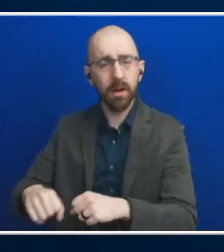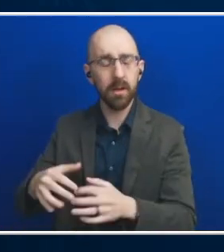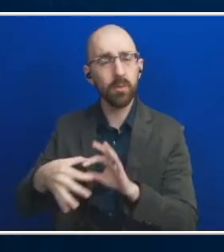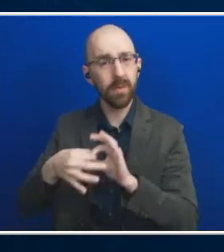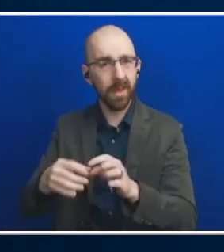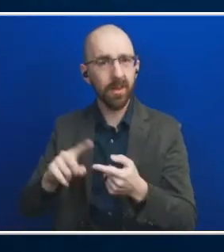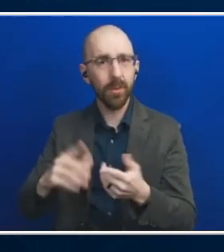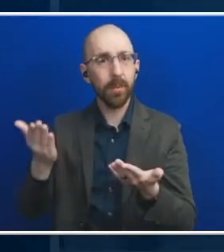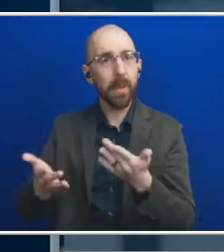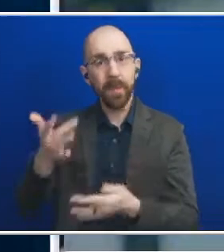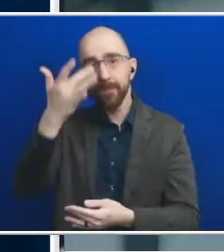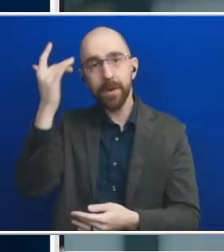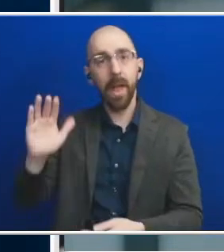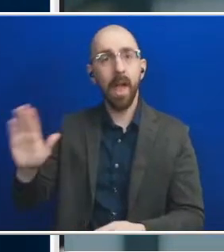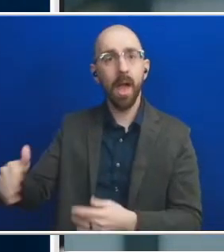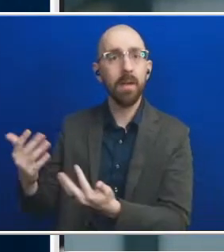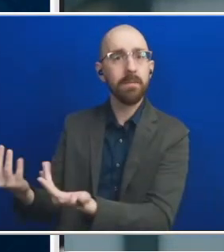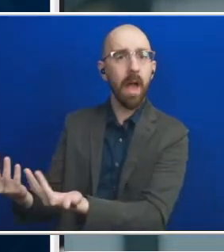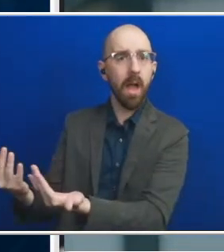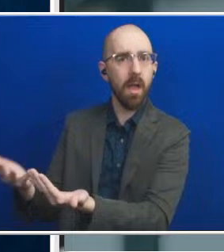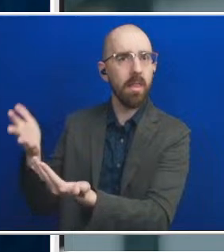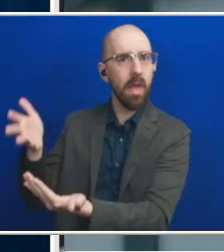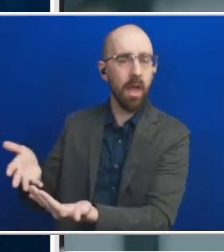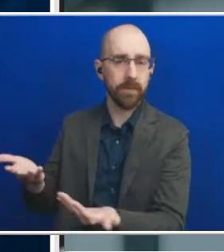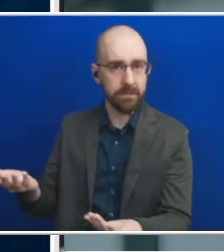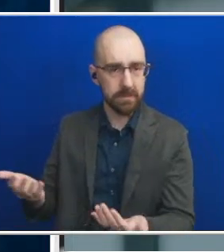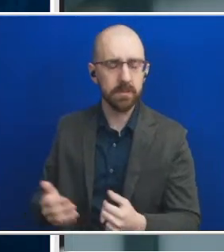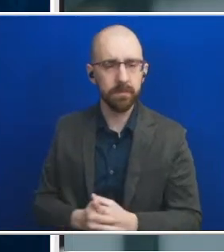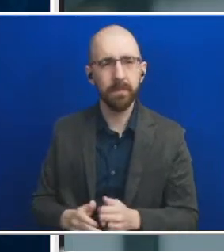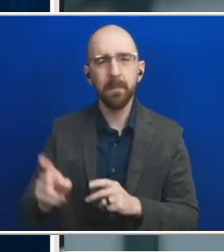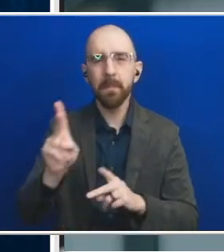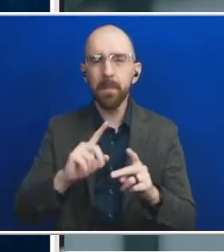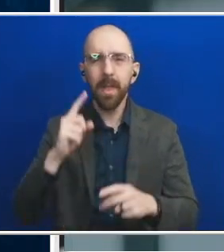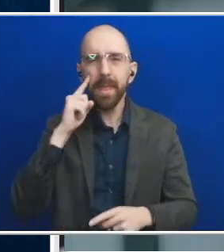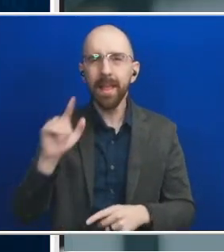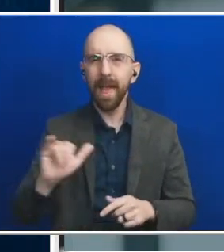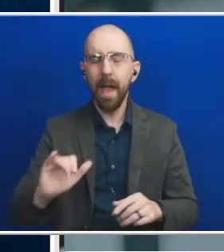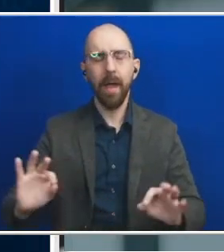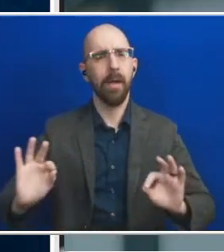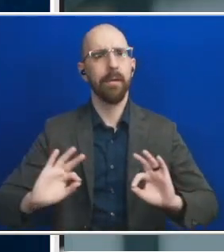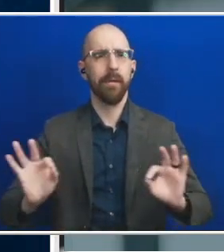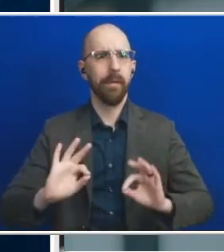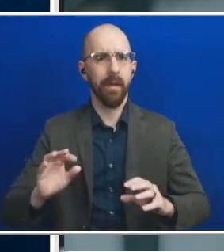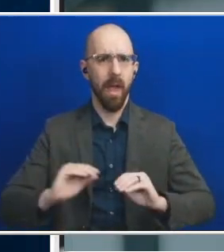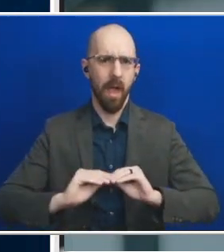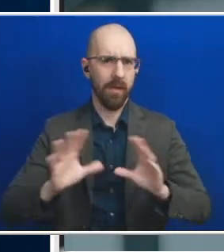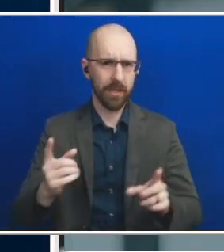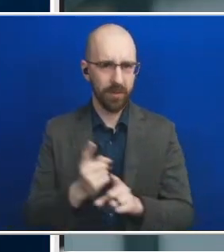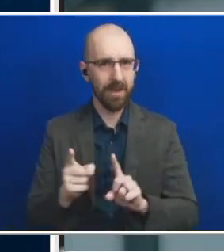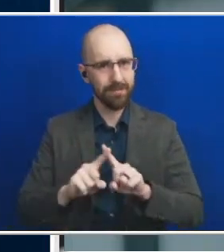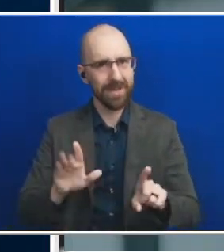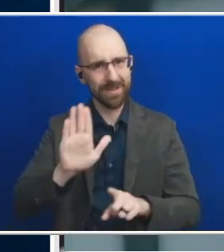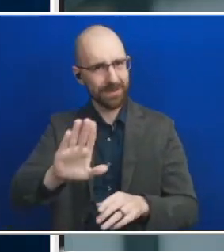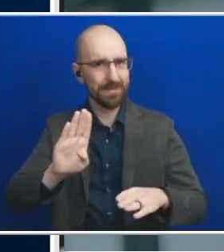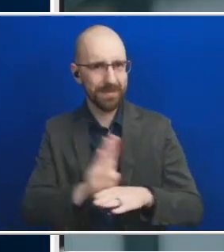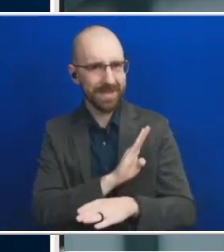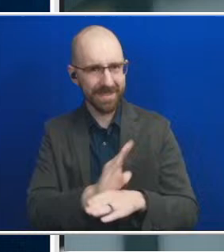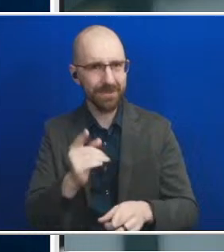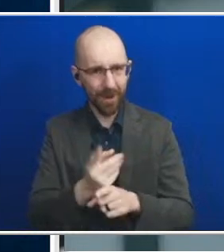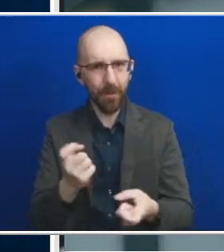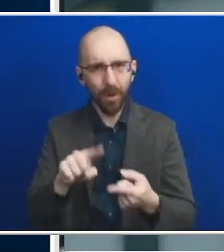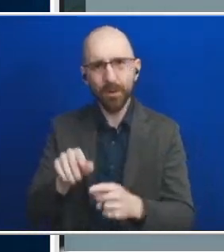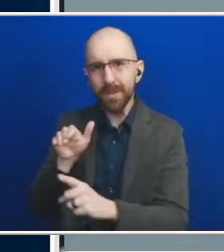stove was on. People always think of these as, no-brainers, but this is why you're in business, and we want to remind people at any